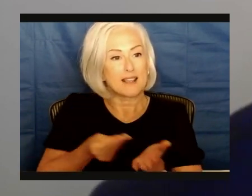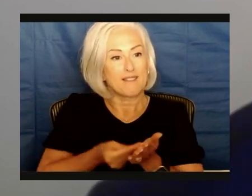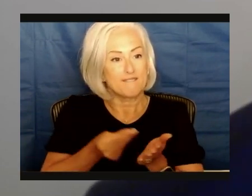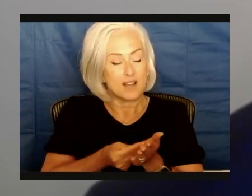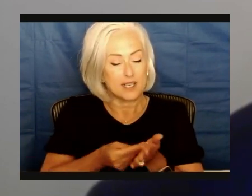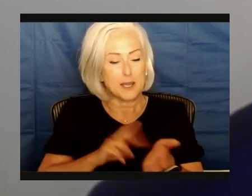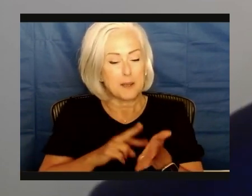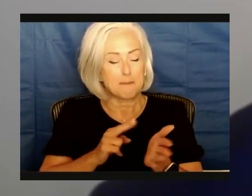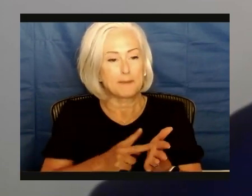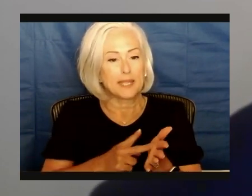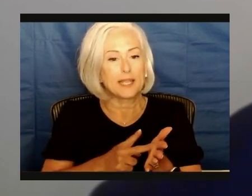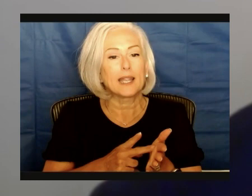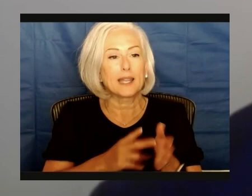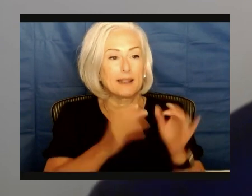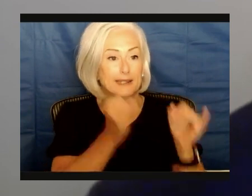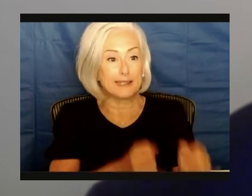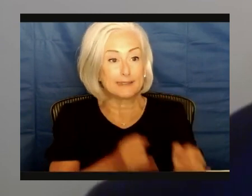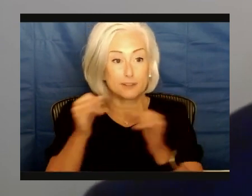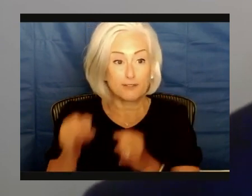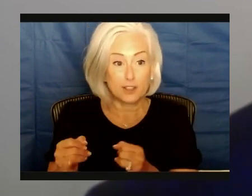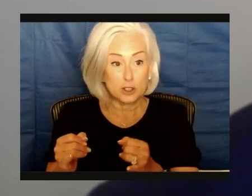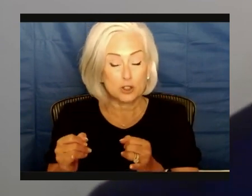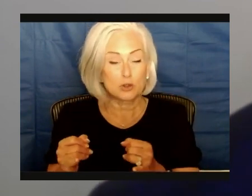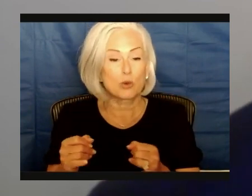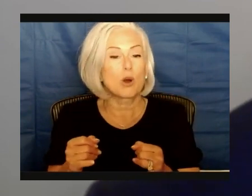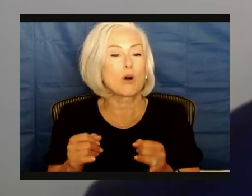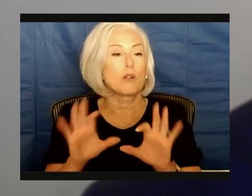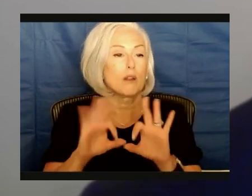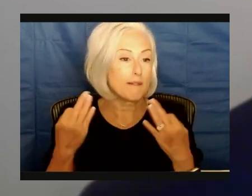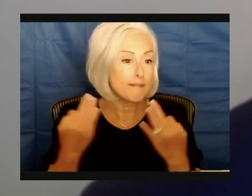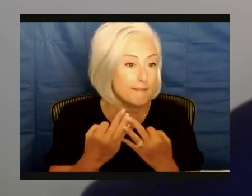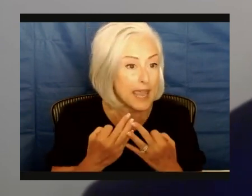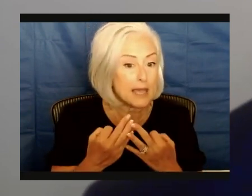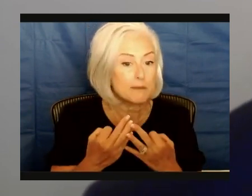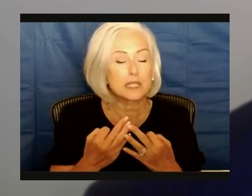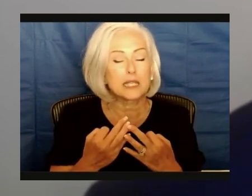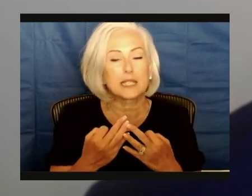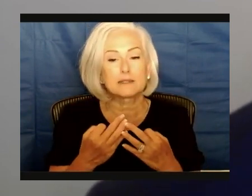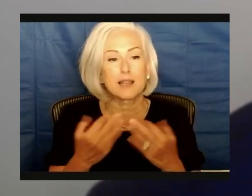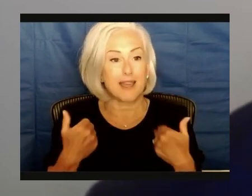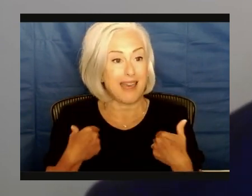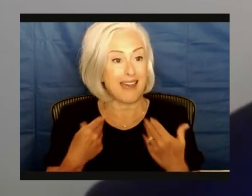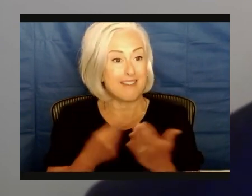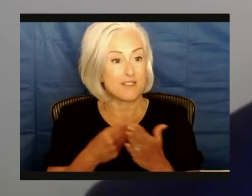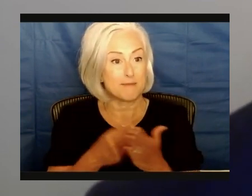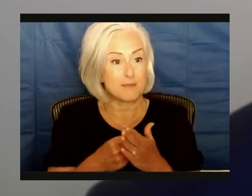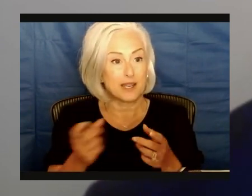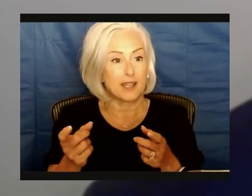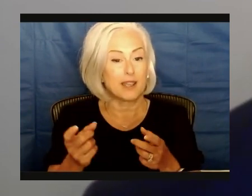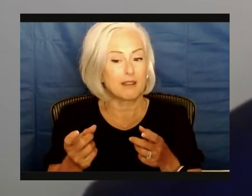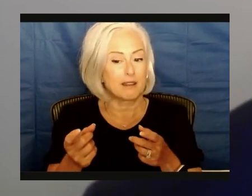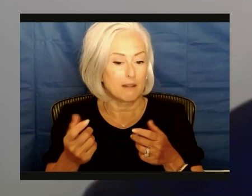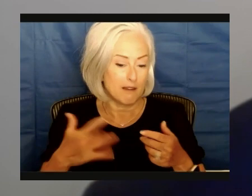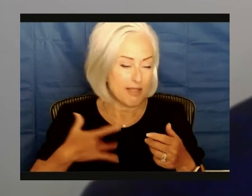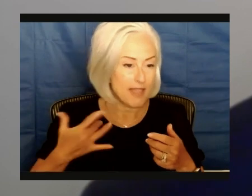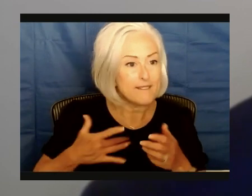members, individuals, or families who have some money and they are passionate about